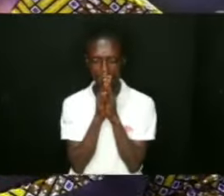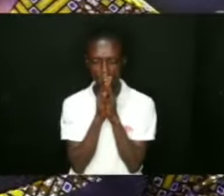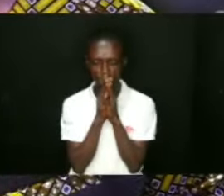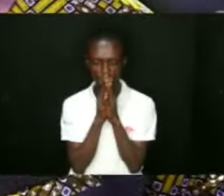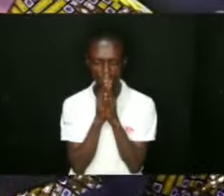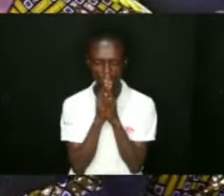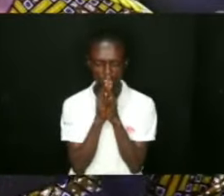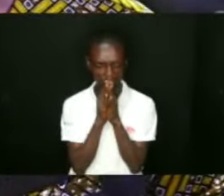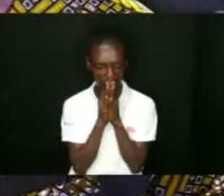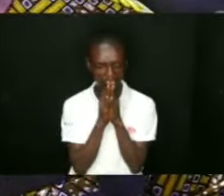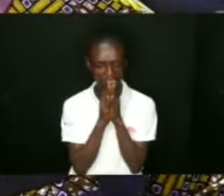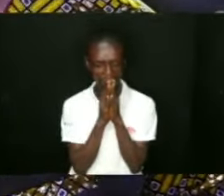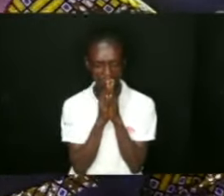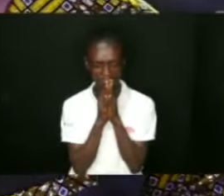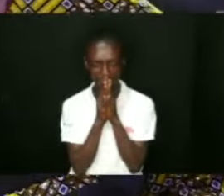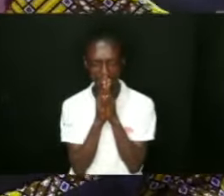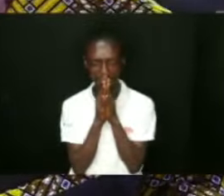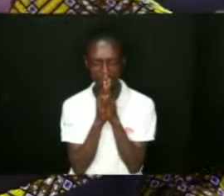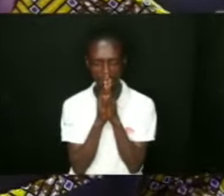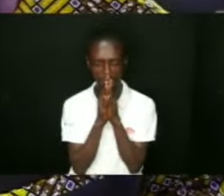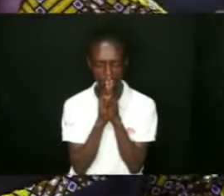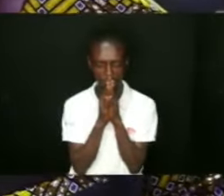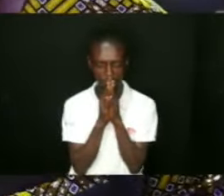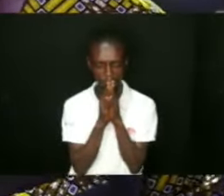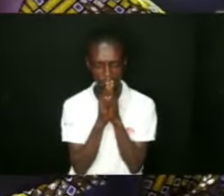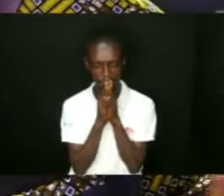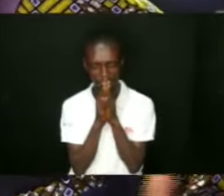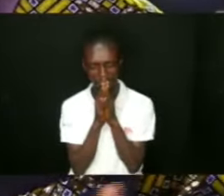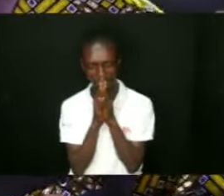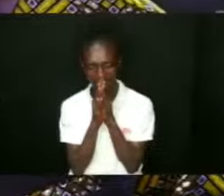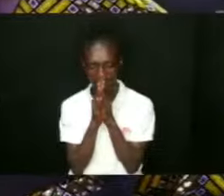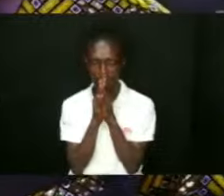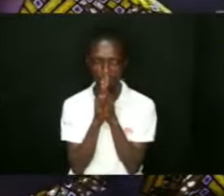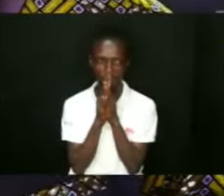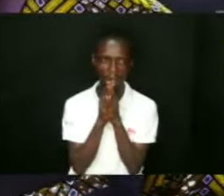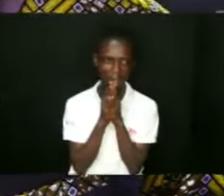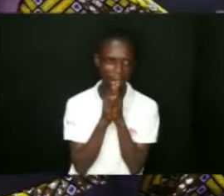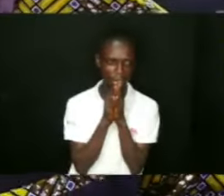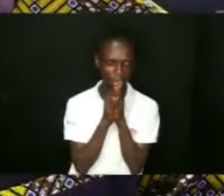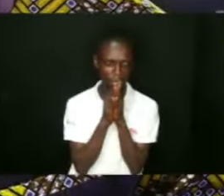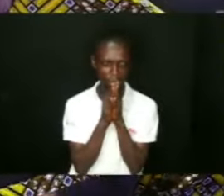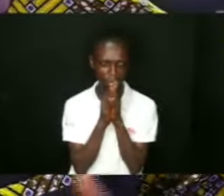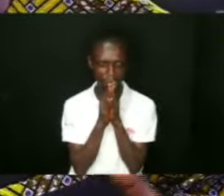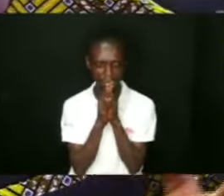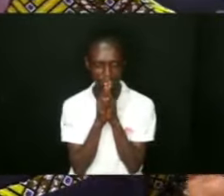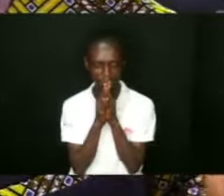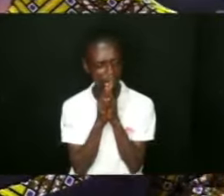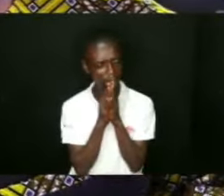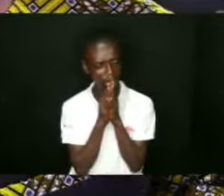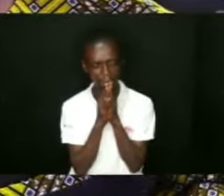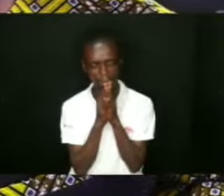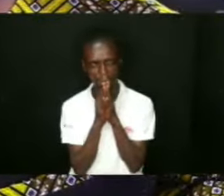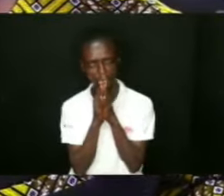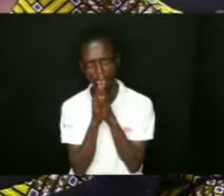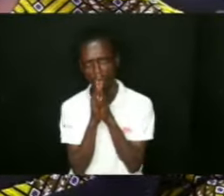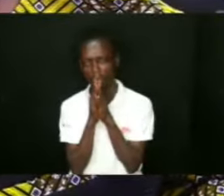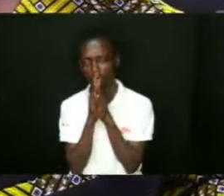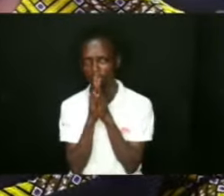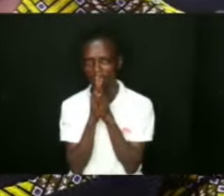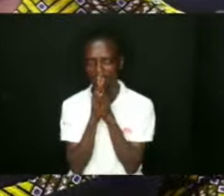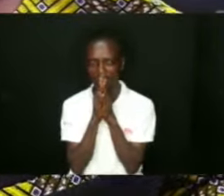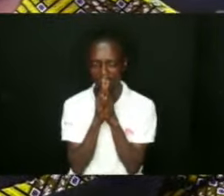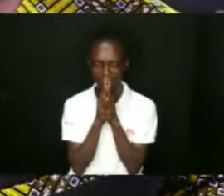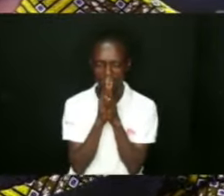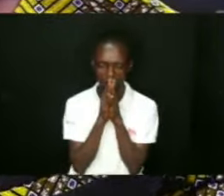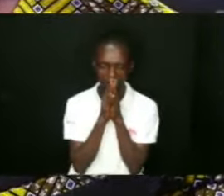us. And all things, indeed, they work together for our good. That is why tonight we come before you with a gladsome